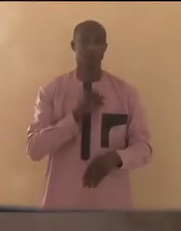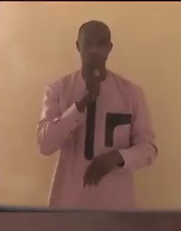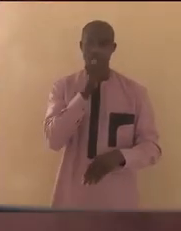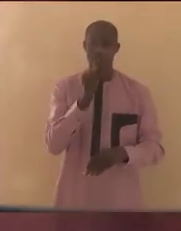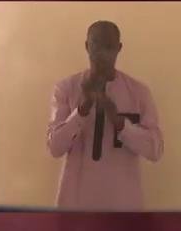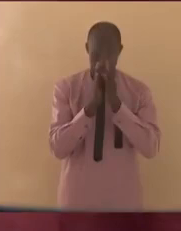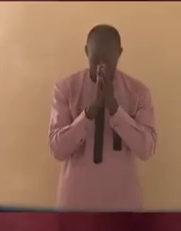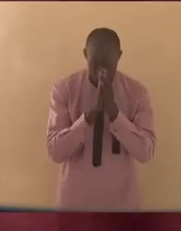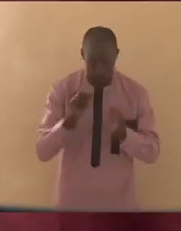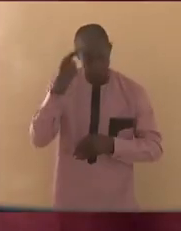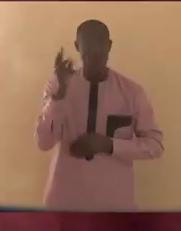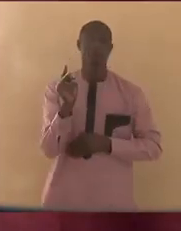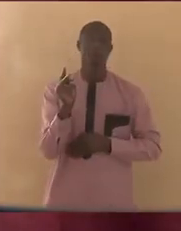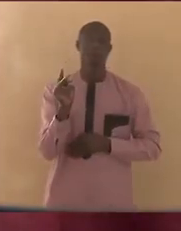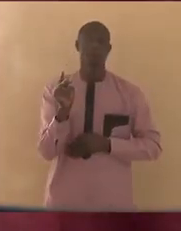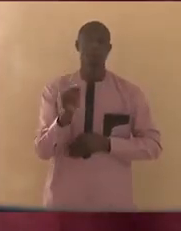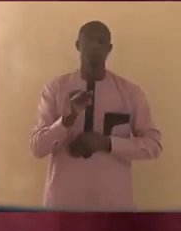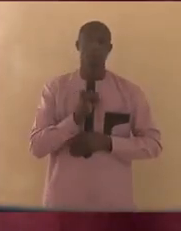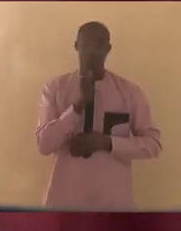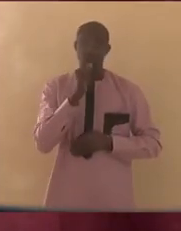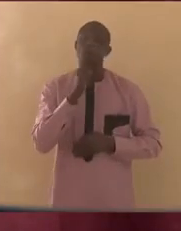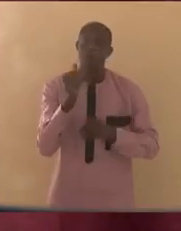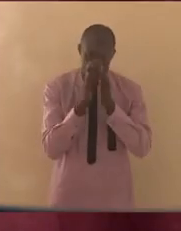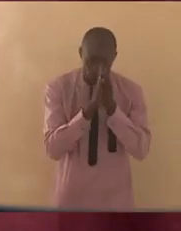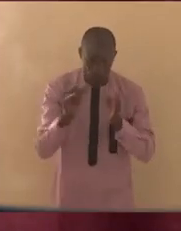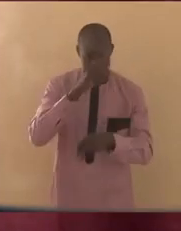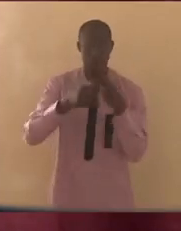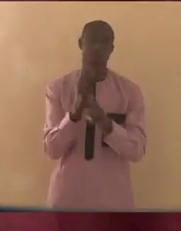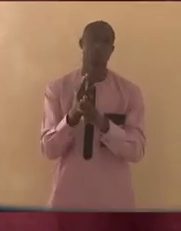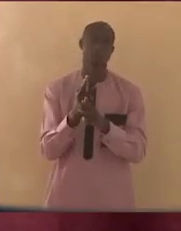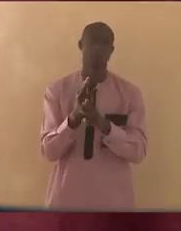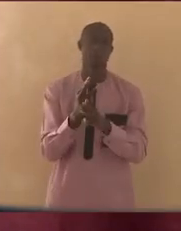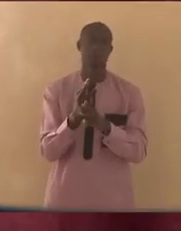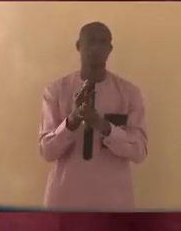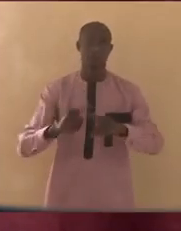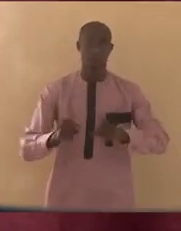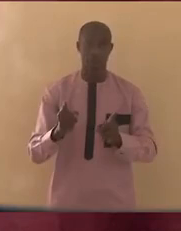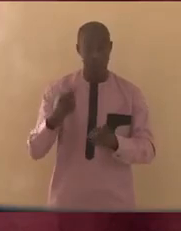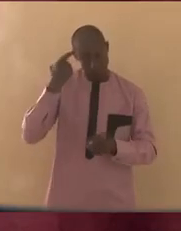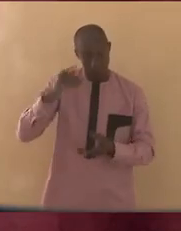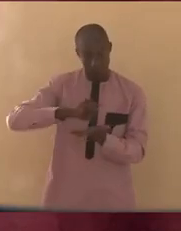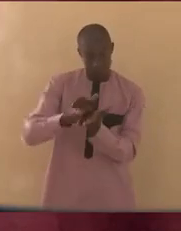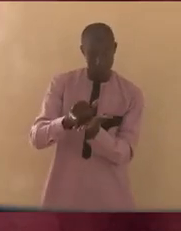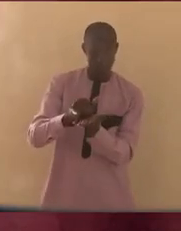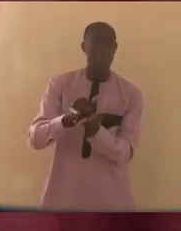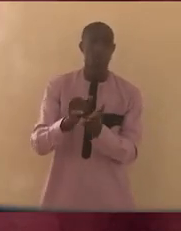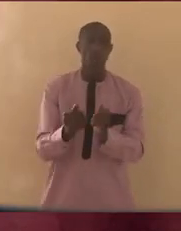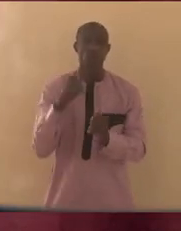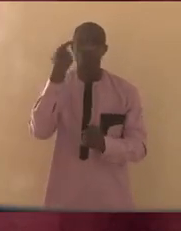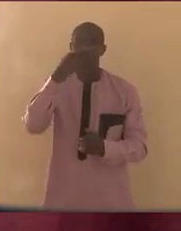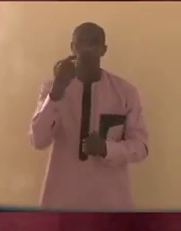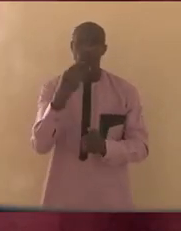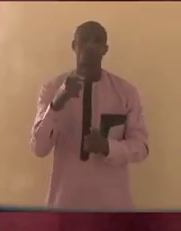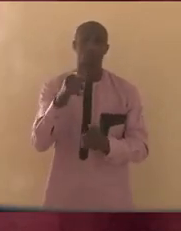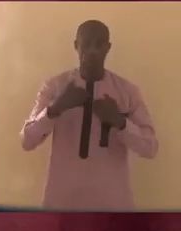I am praying for them. I am not praying for the world, but for those